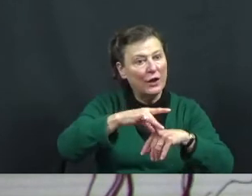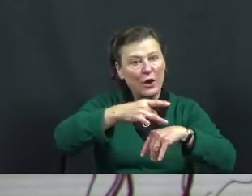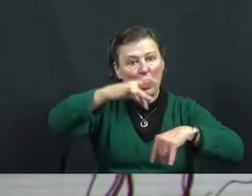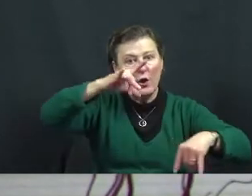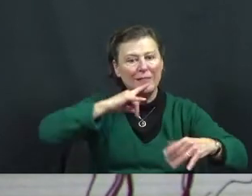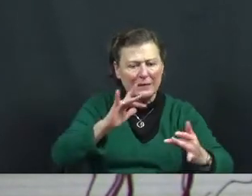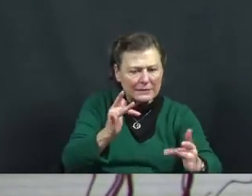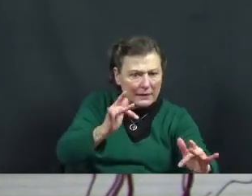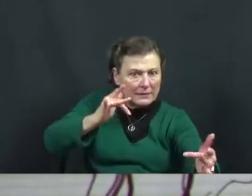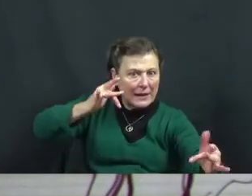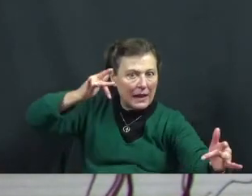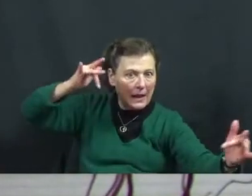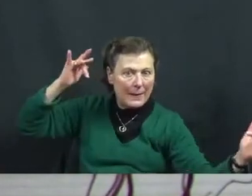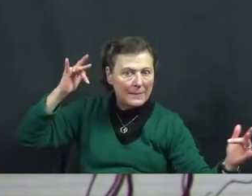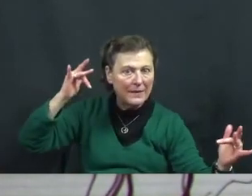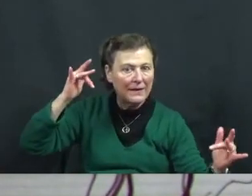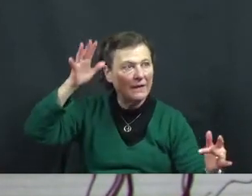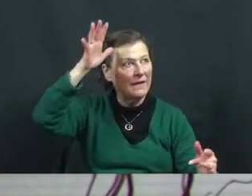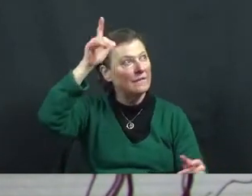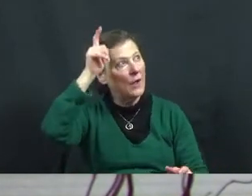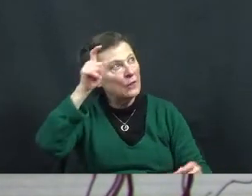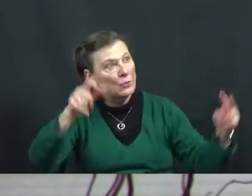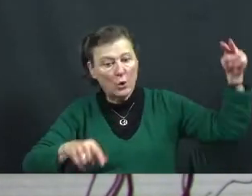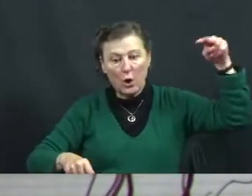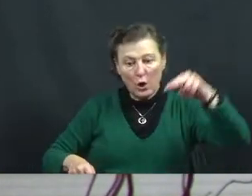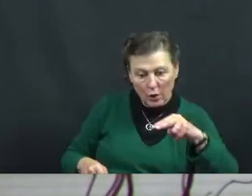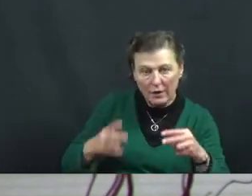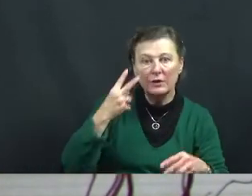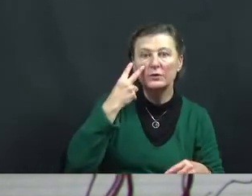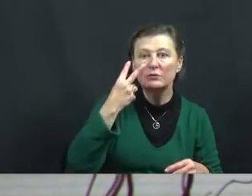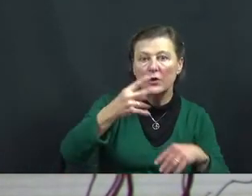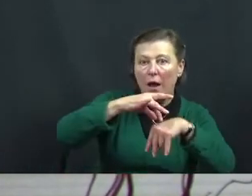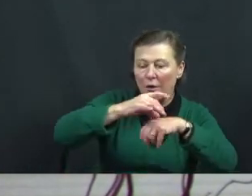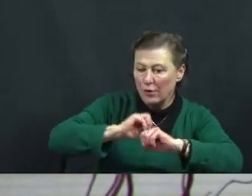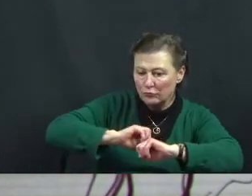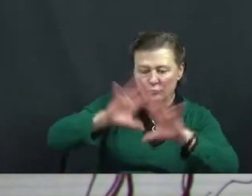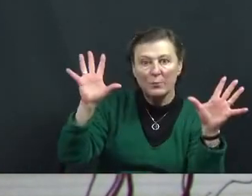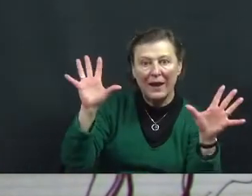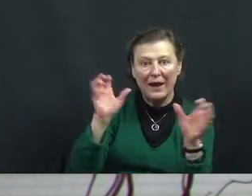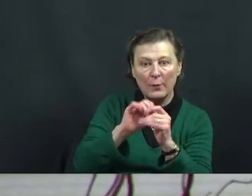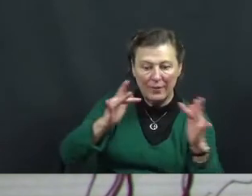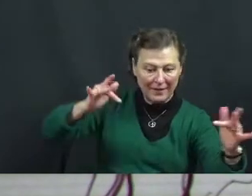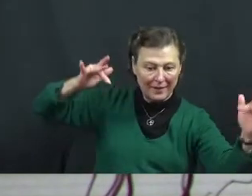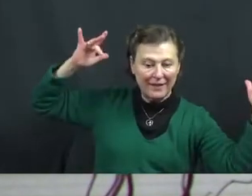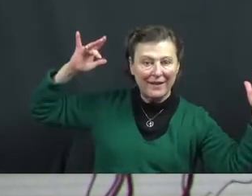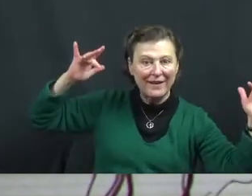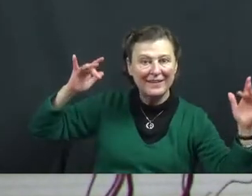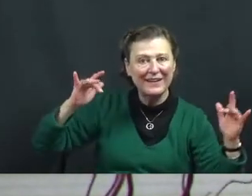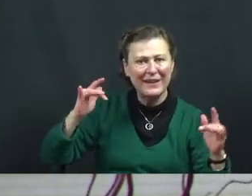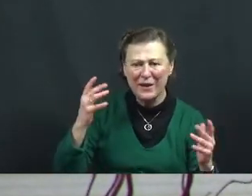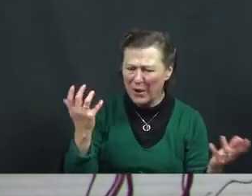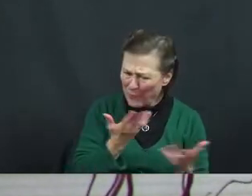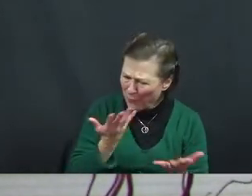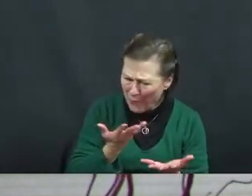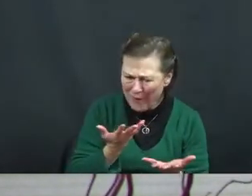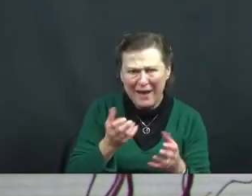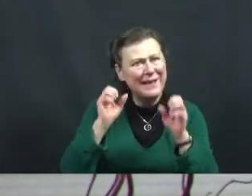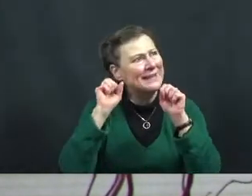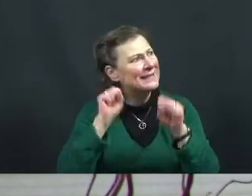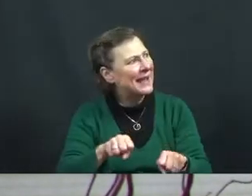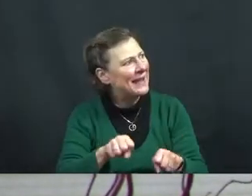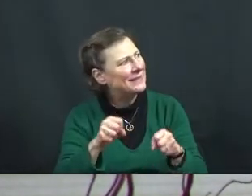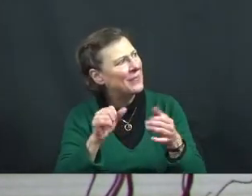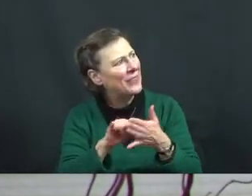gleaming." Father Moon looked and saw that the earth shone brightly with radiant light. "What can it be?" they